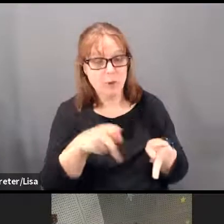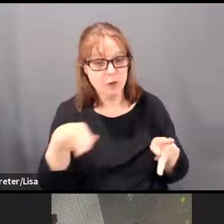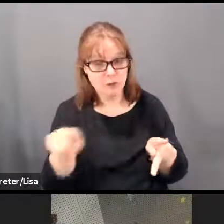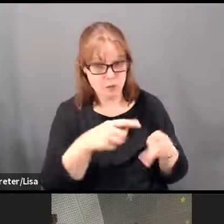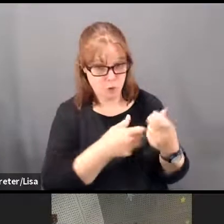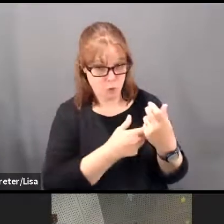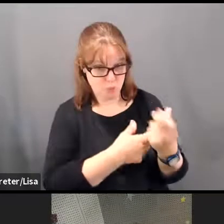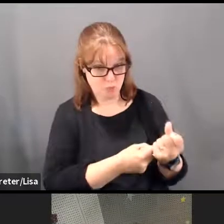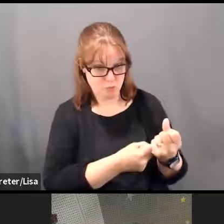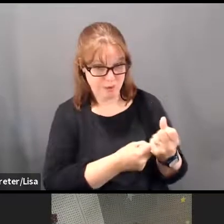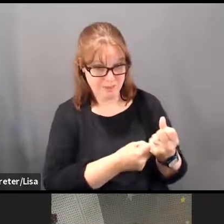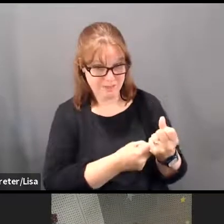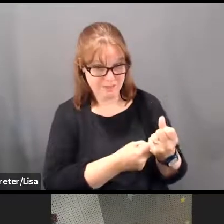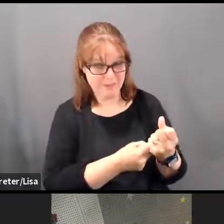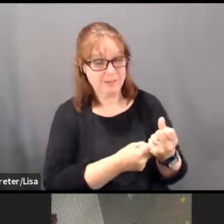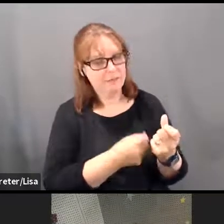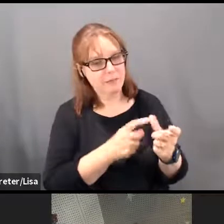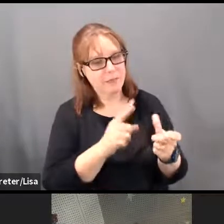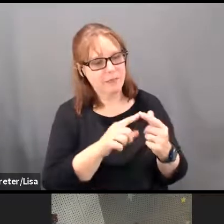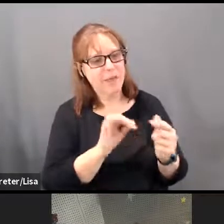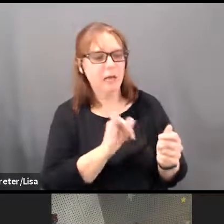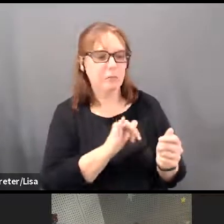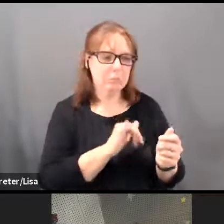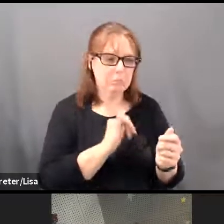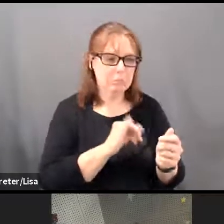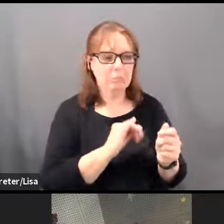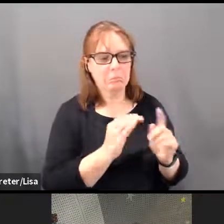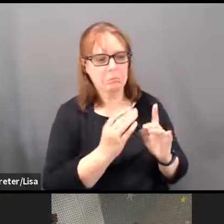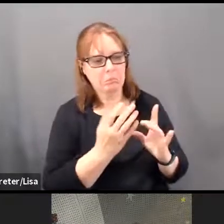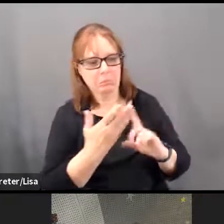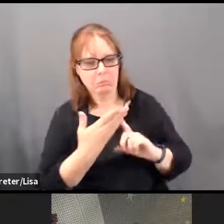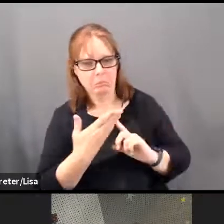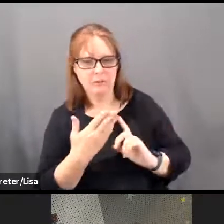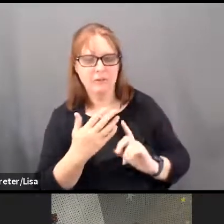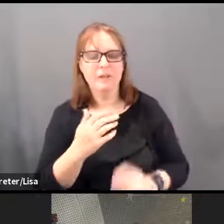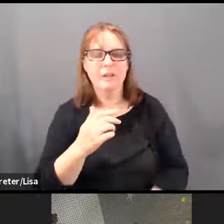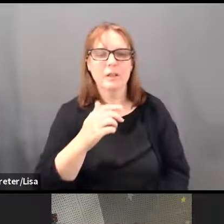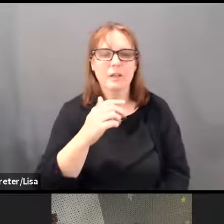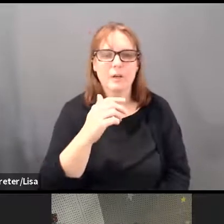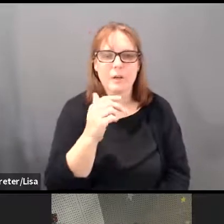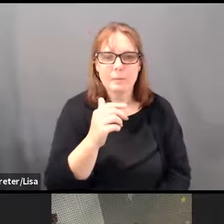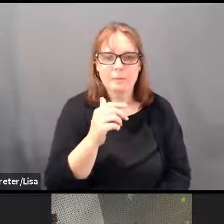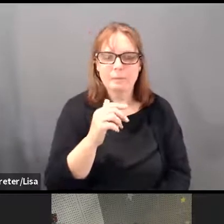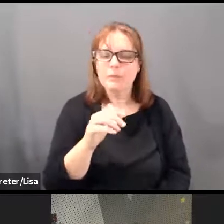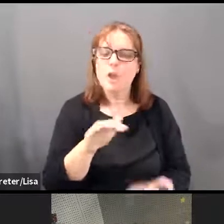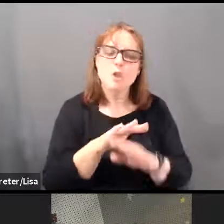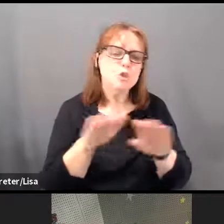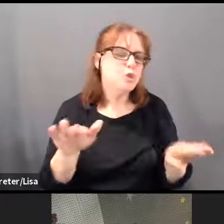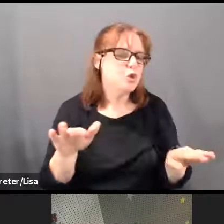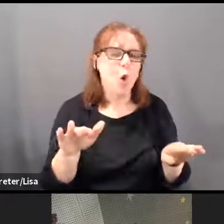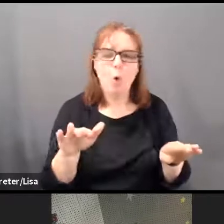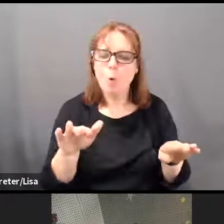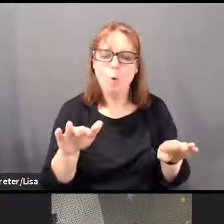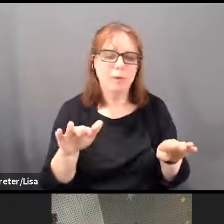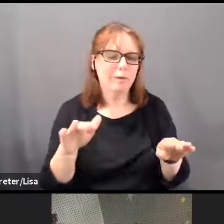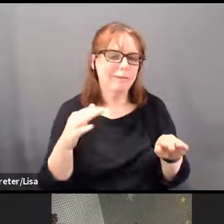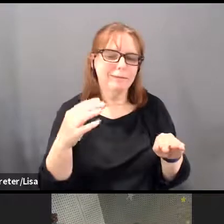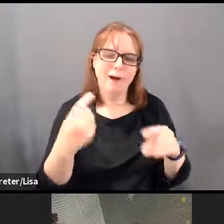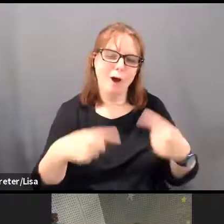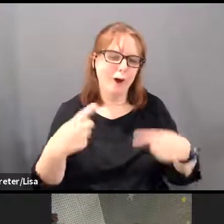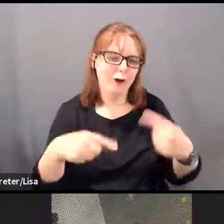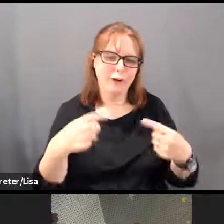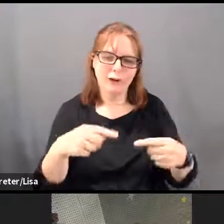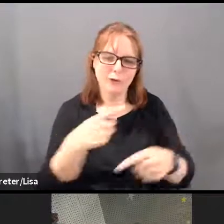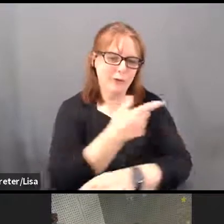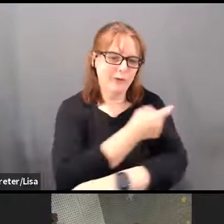new for people, right? One of the things you should never do is don't do this next thing. Don't argue with people about the vaccine. Don't say